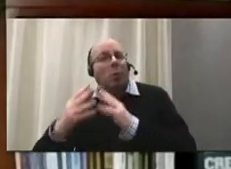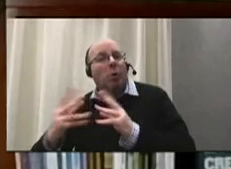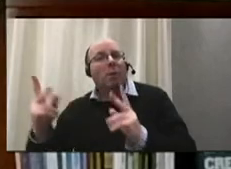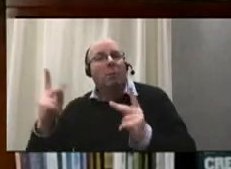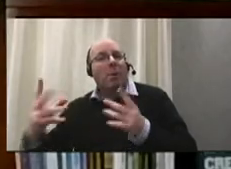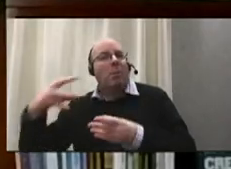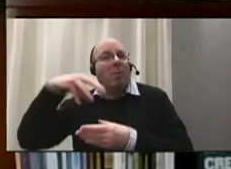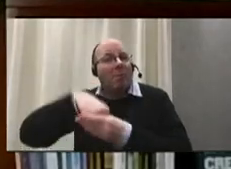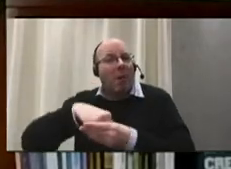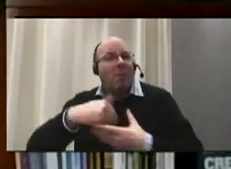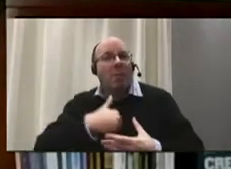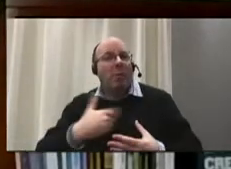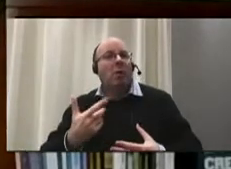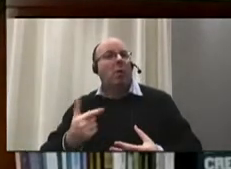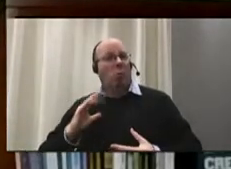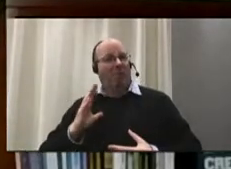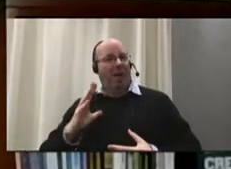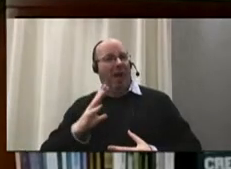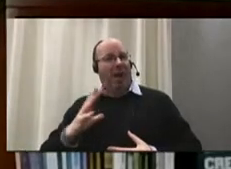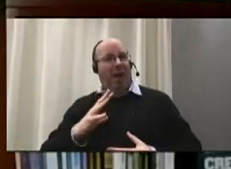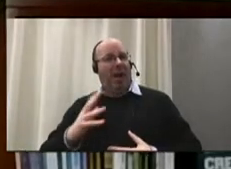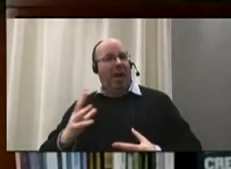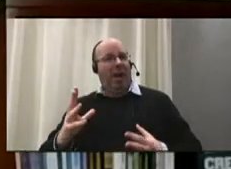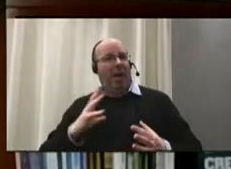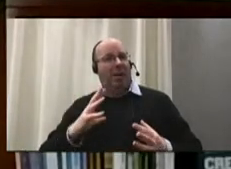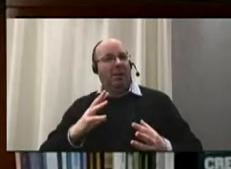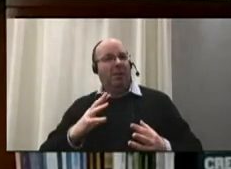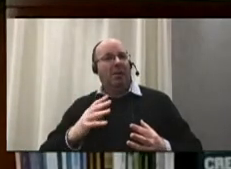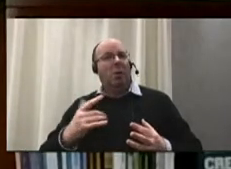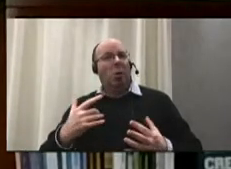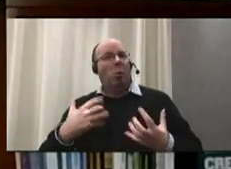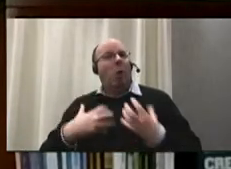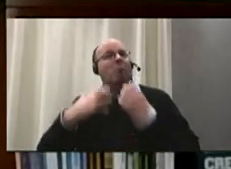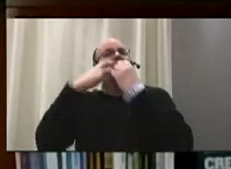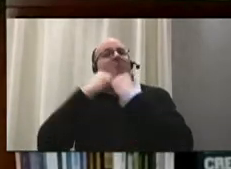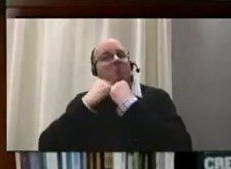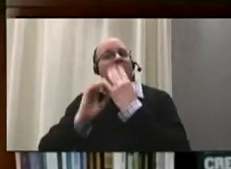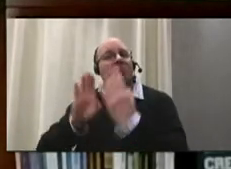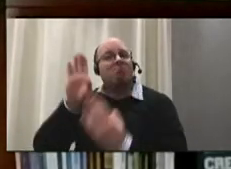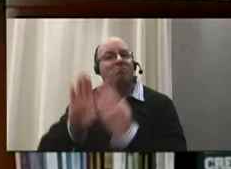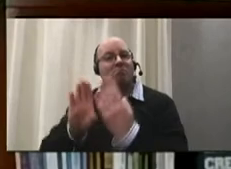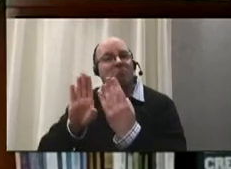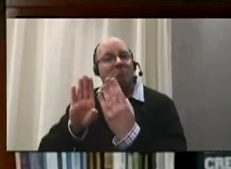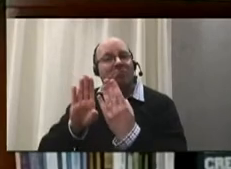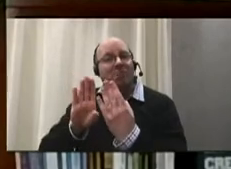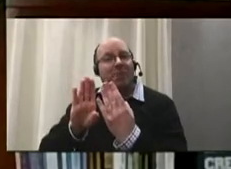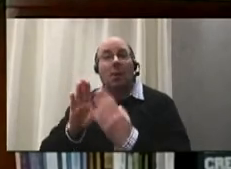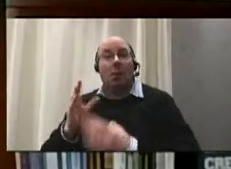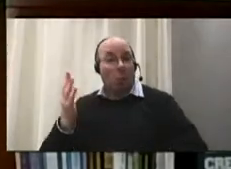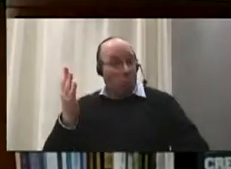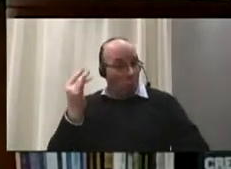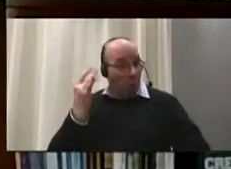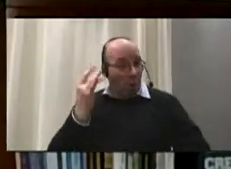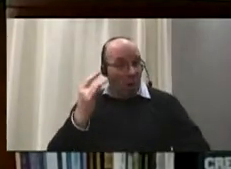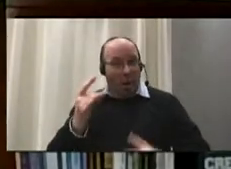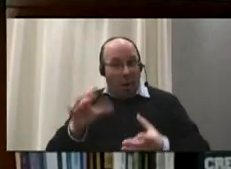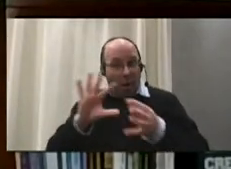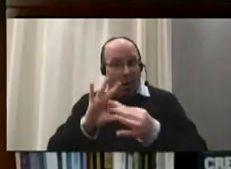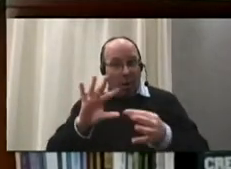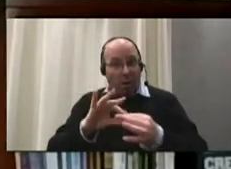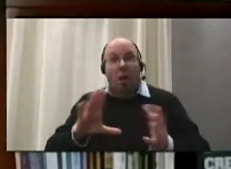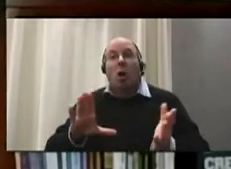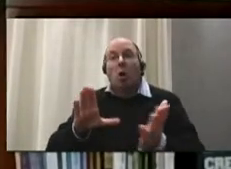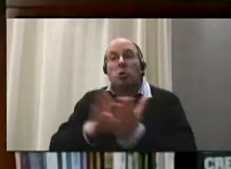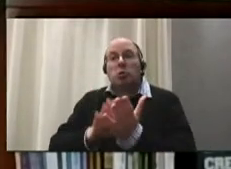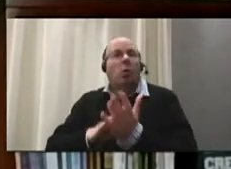okay. We want to protect the in-person learning experience. And so I share that with you because it's really important that our schools have a collection of